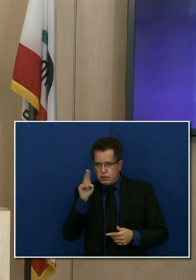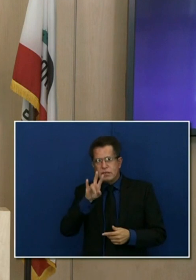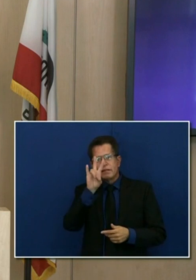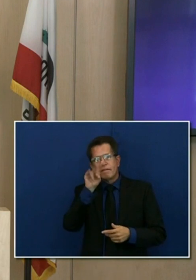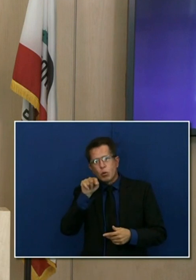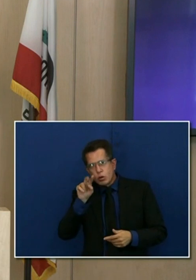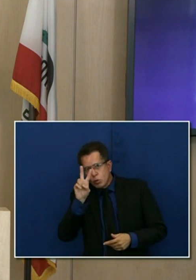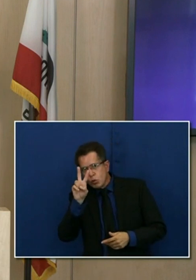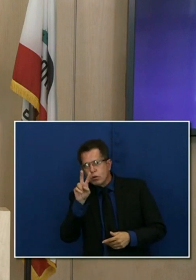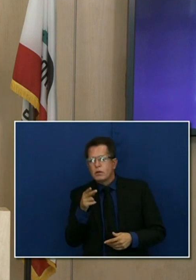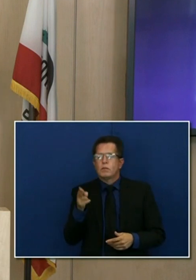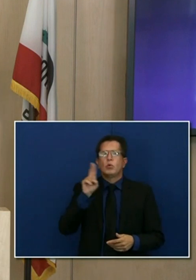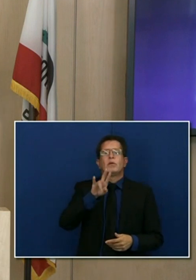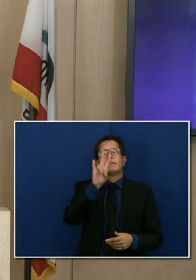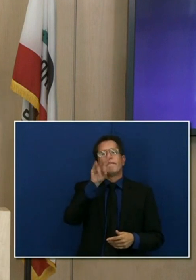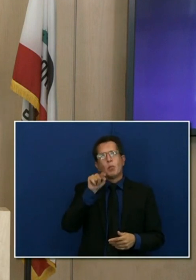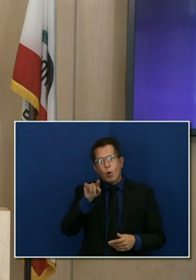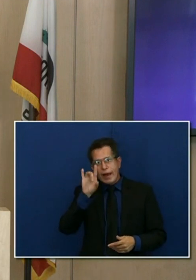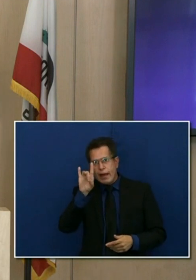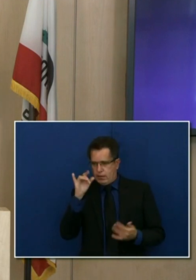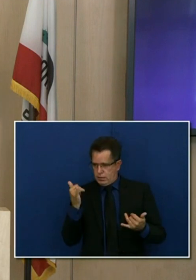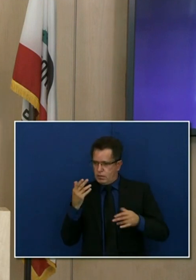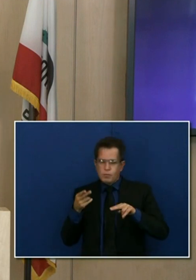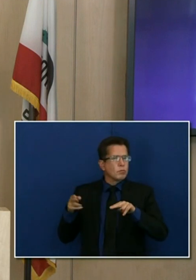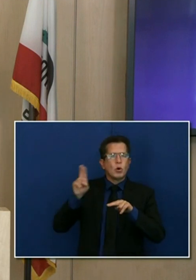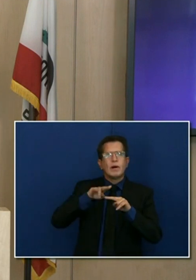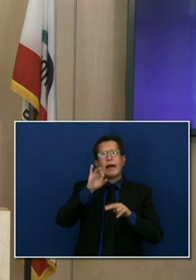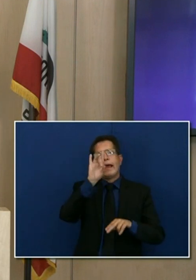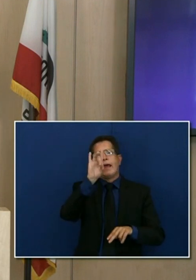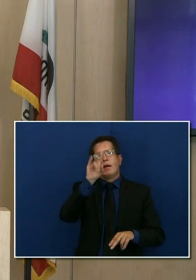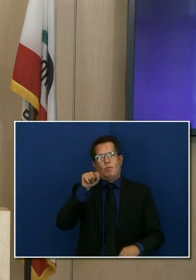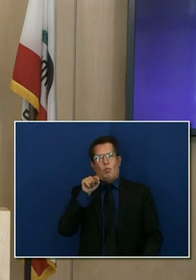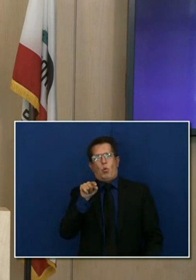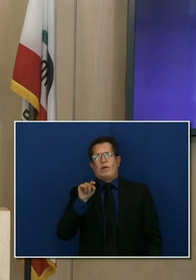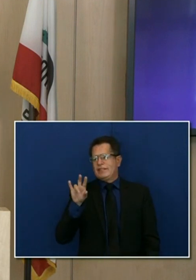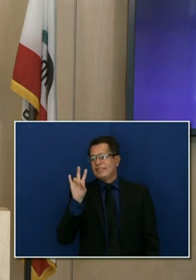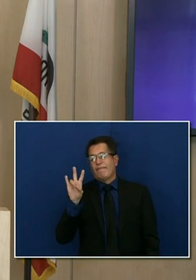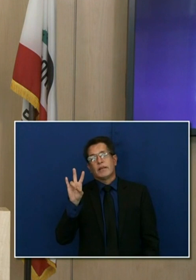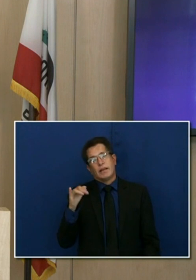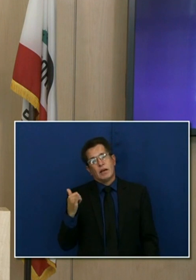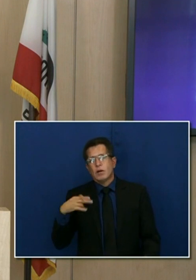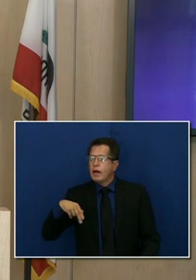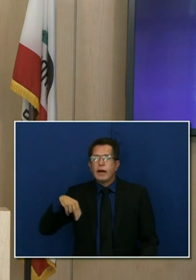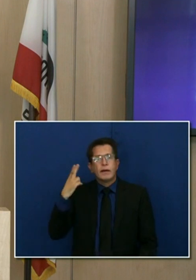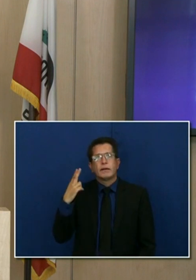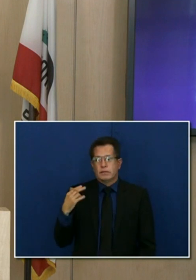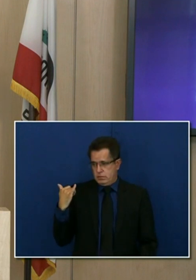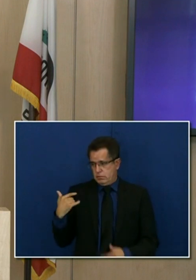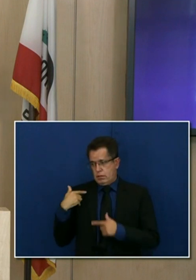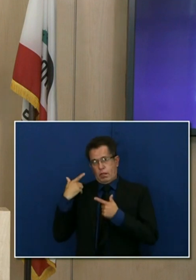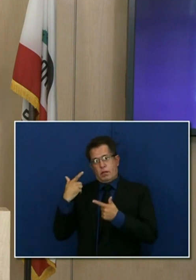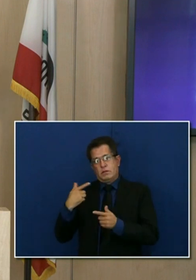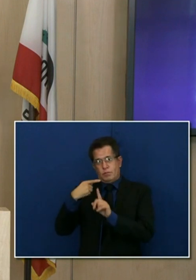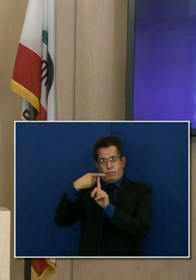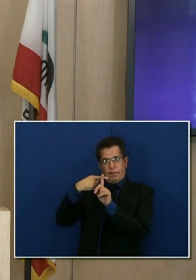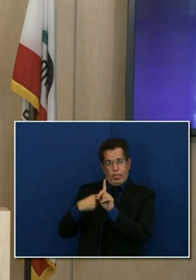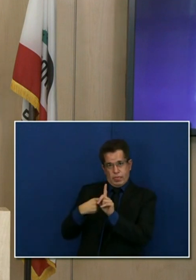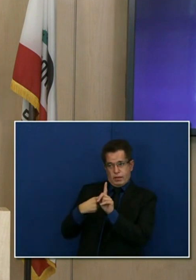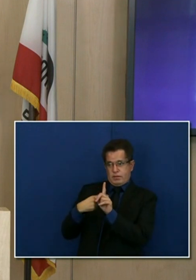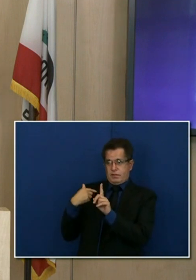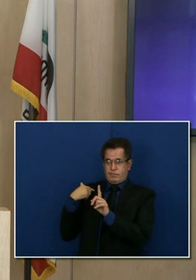to 7.8. It's now gone to 8.7. And over the course of the last month to month and a